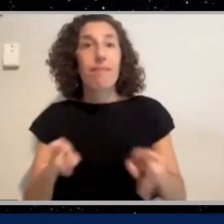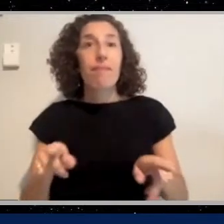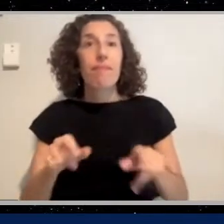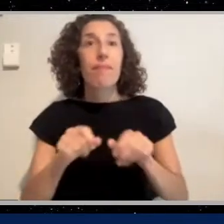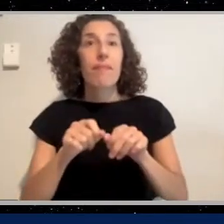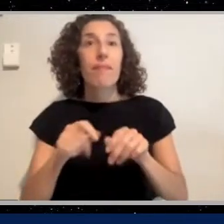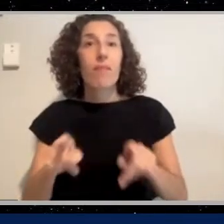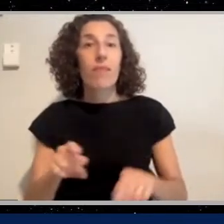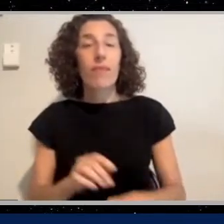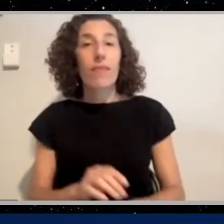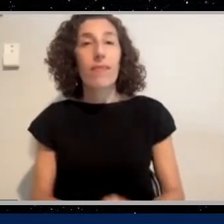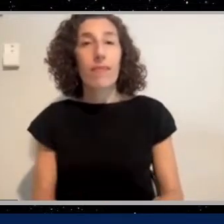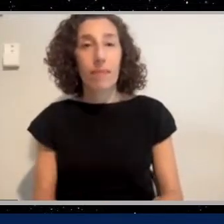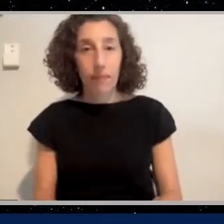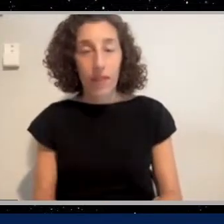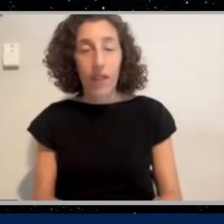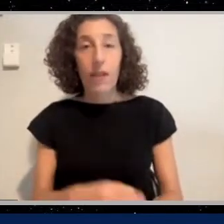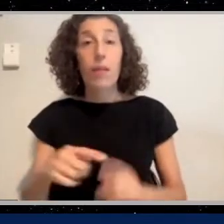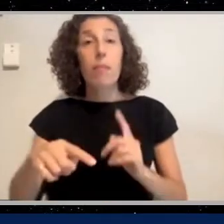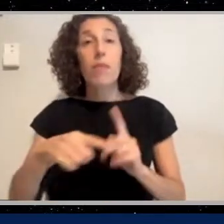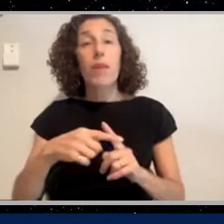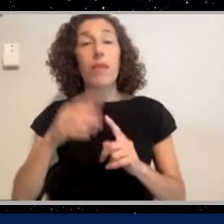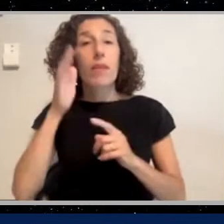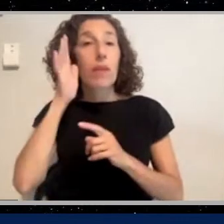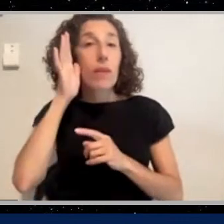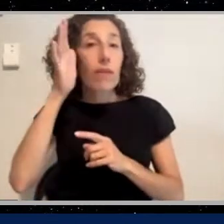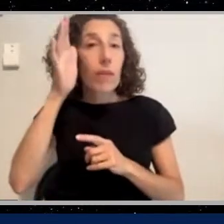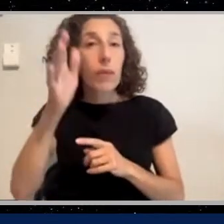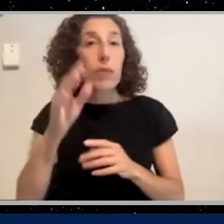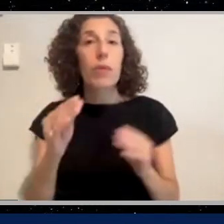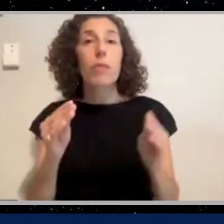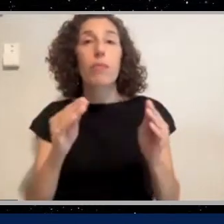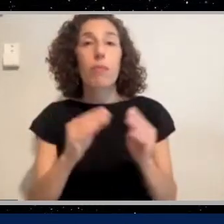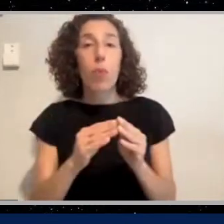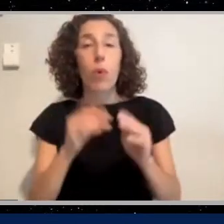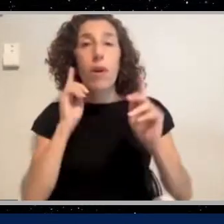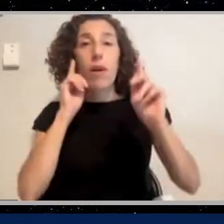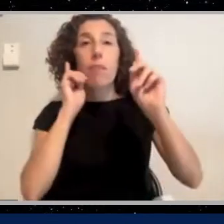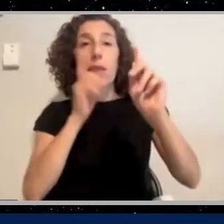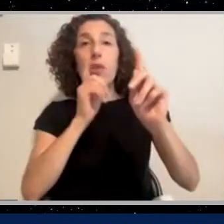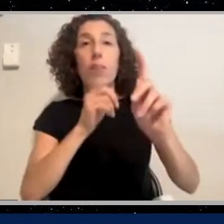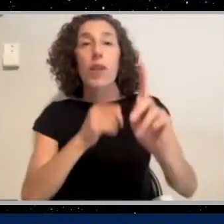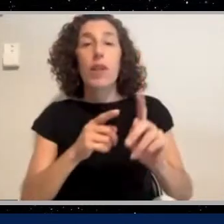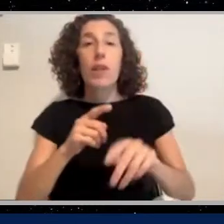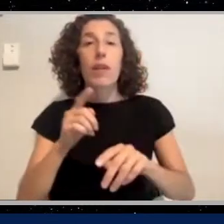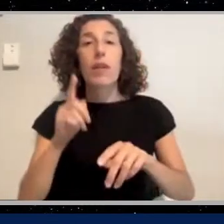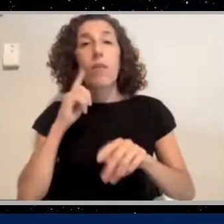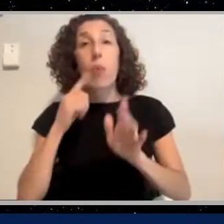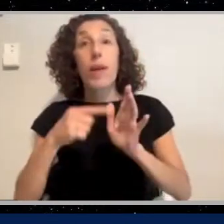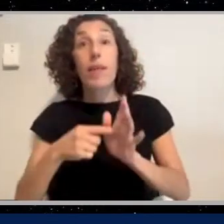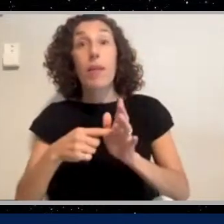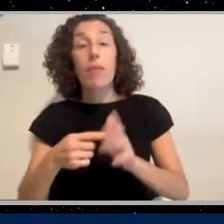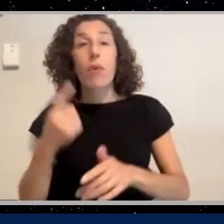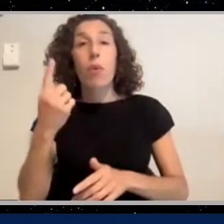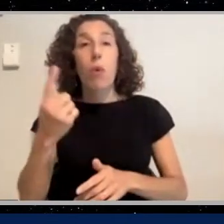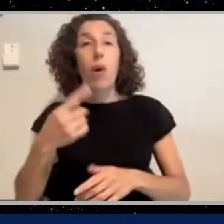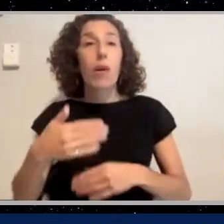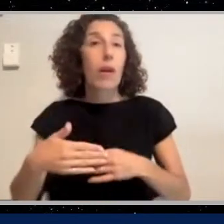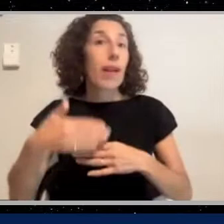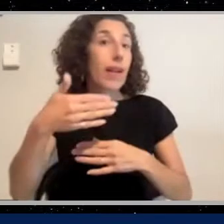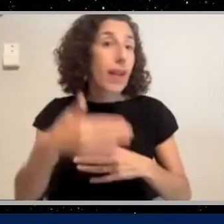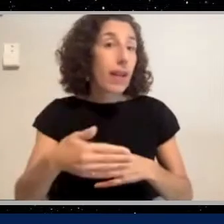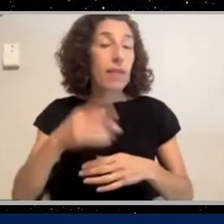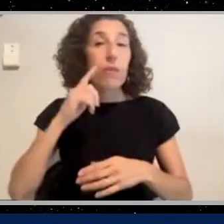like Artemis on the lunar surface, where we have additional crews that are living and working there, that